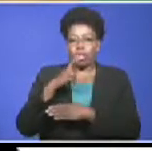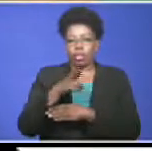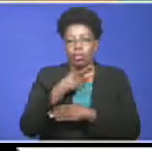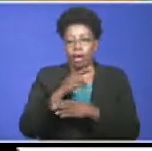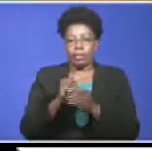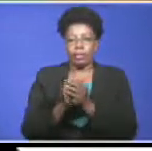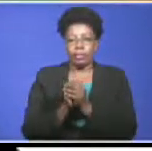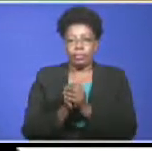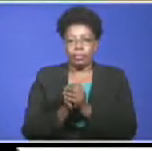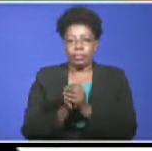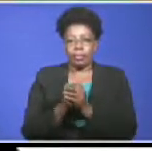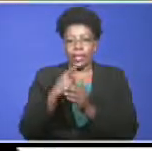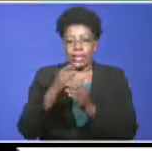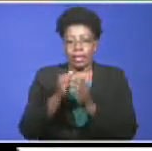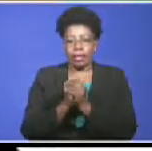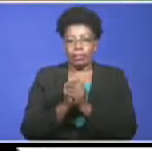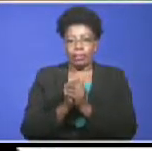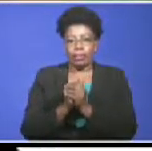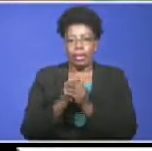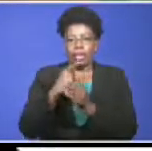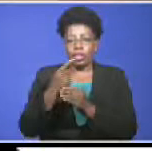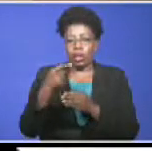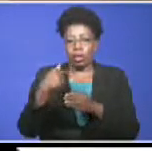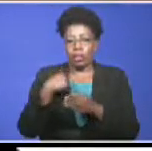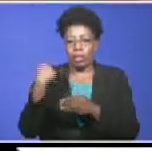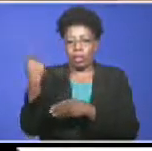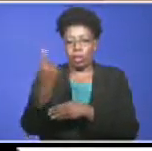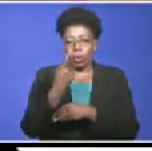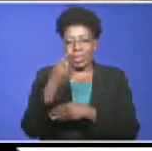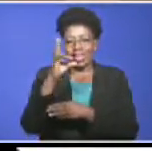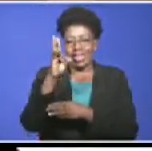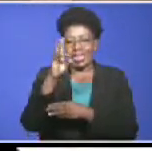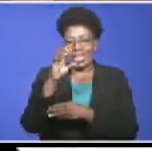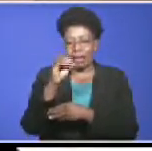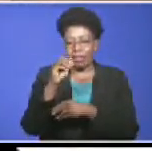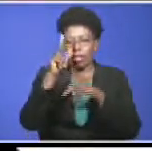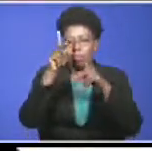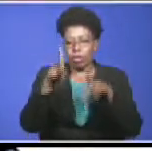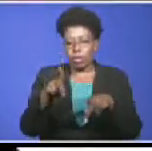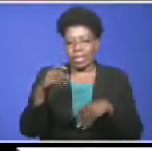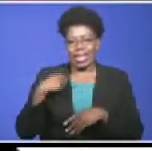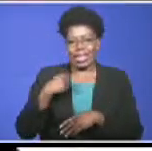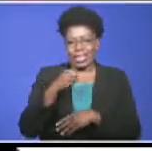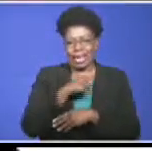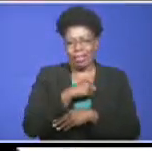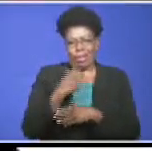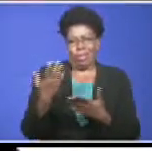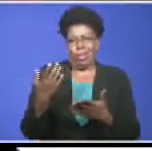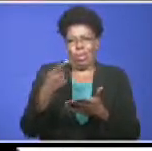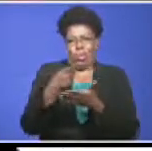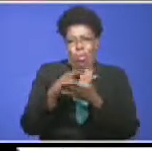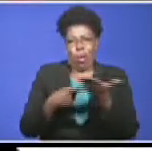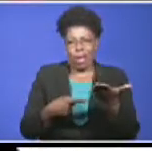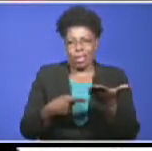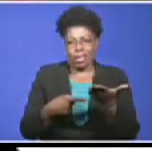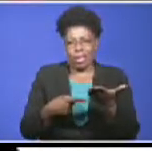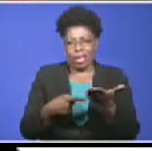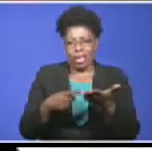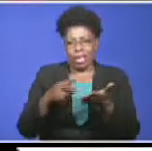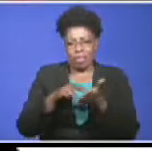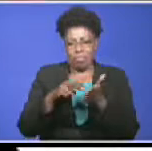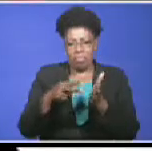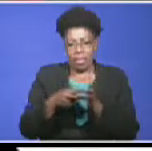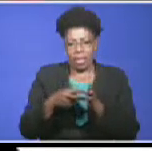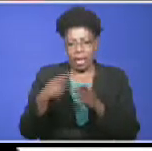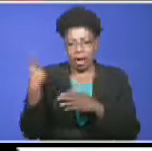did when they told me there were only 17 people in staff. I just said, well, it means that now I will